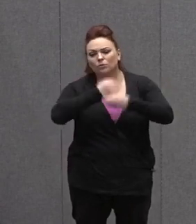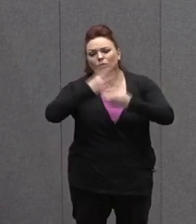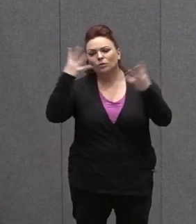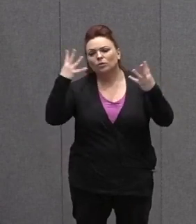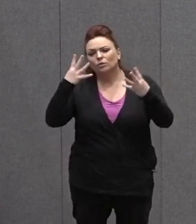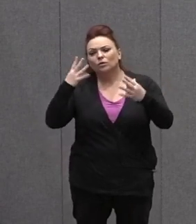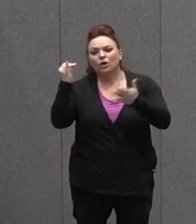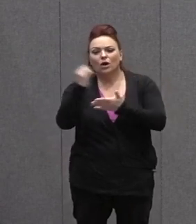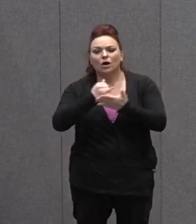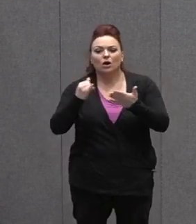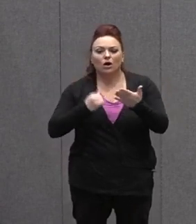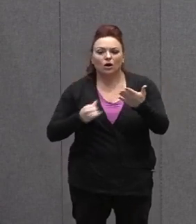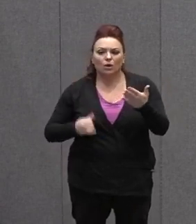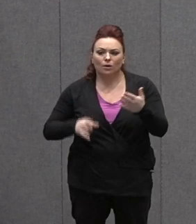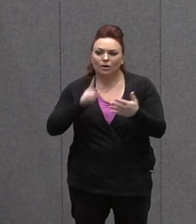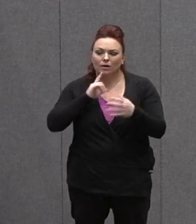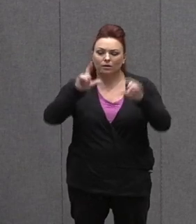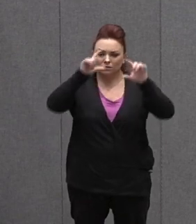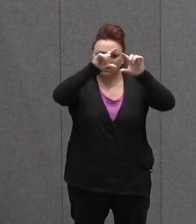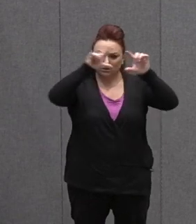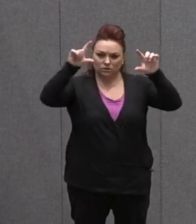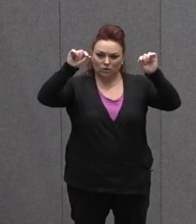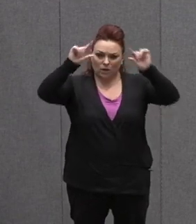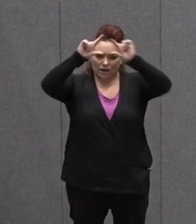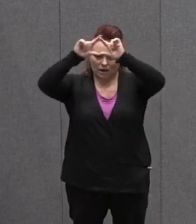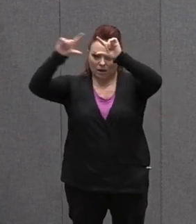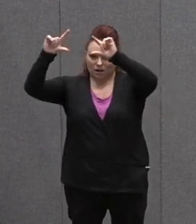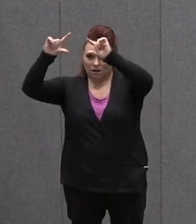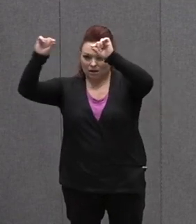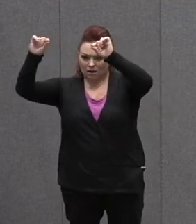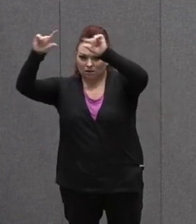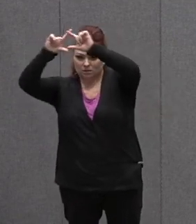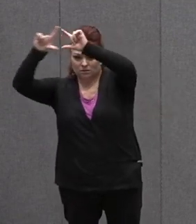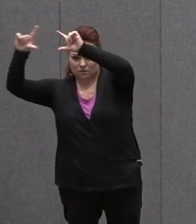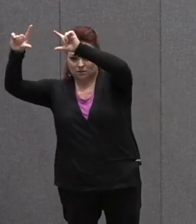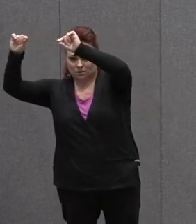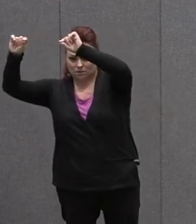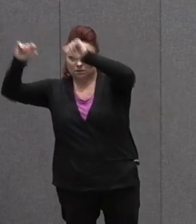beautiful arts that are up that are in the shape of a square.